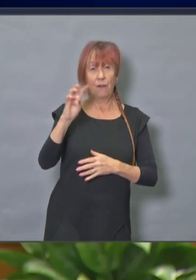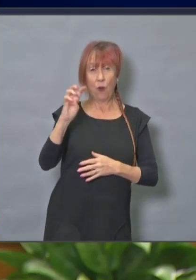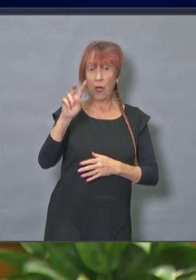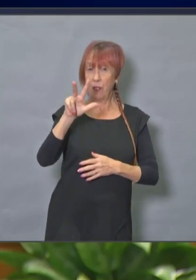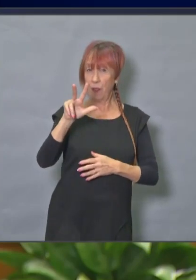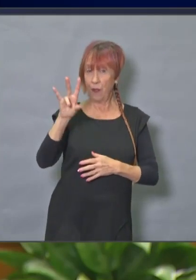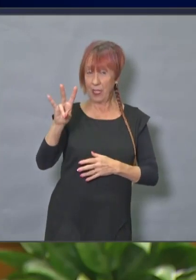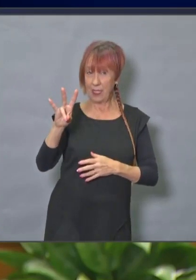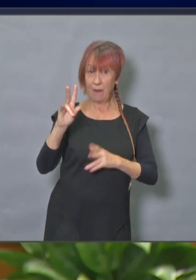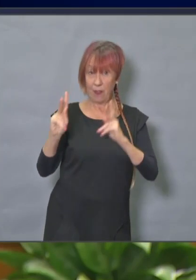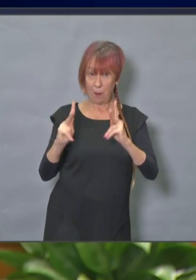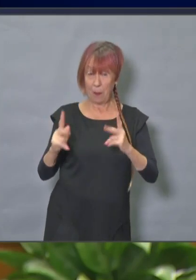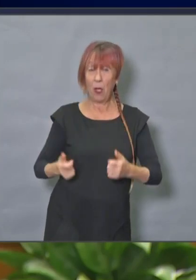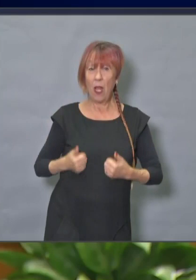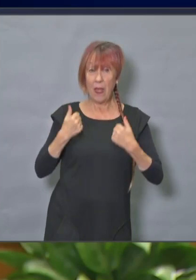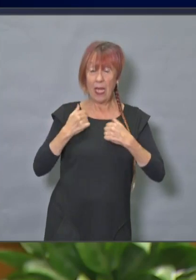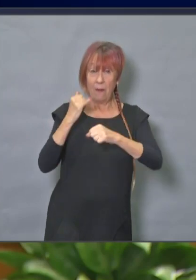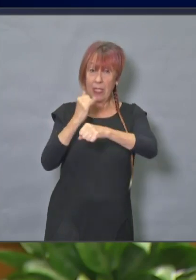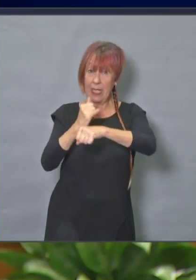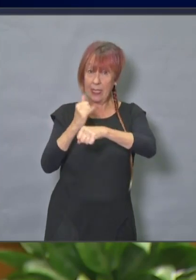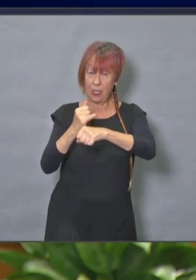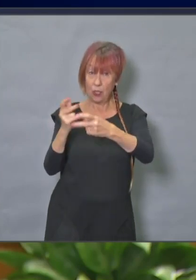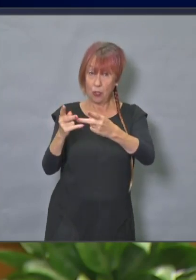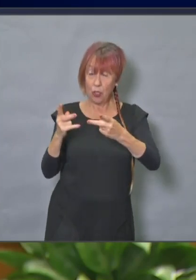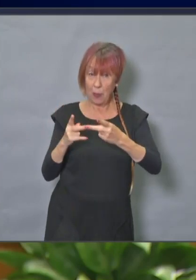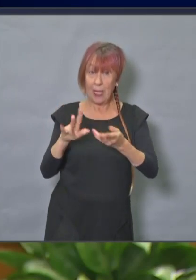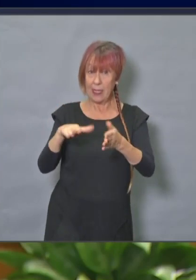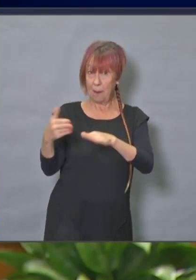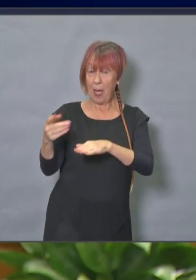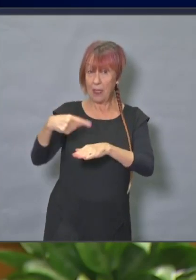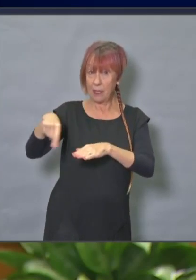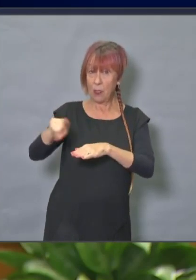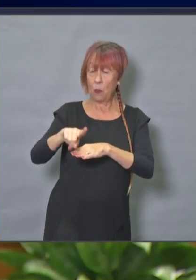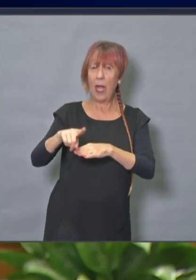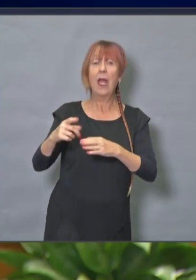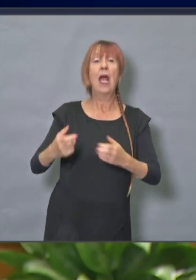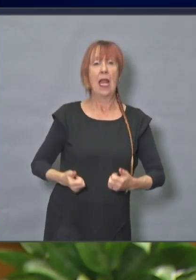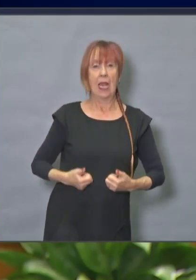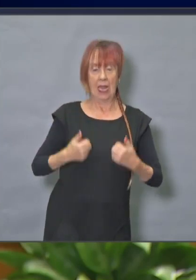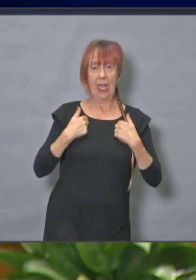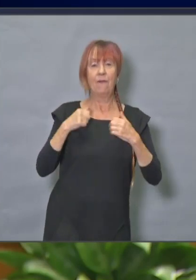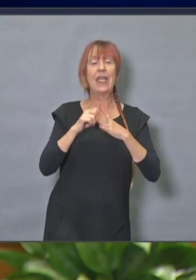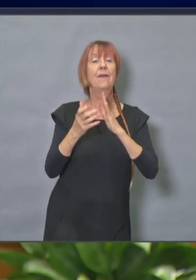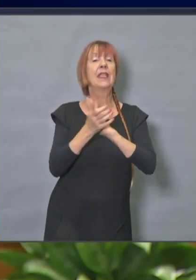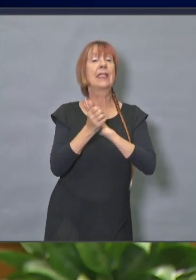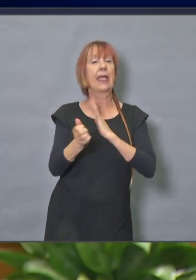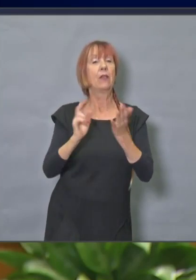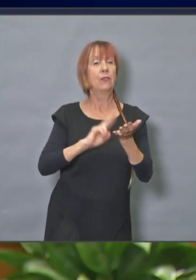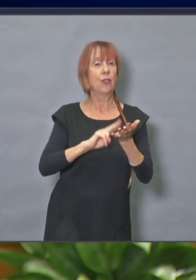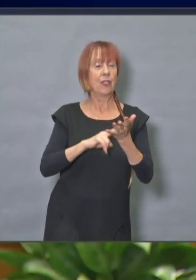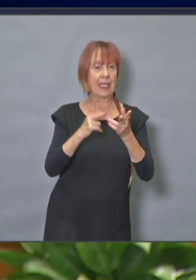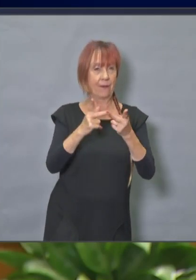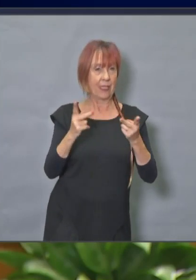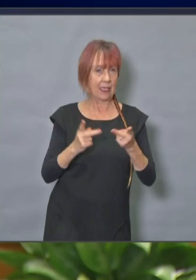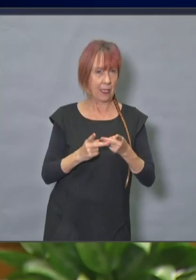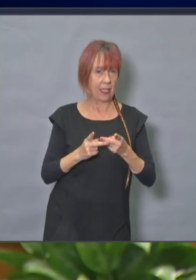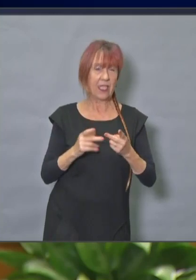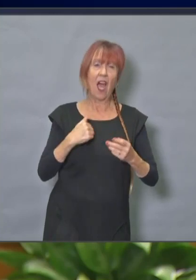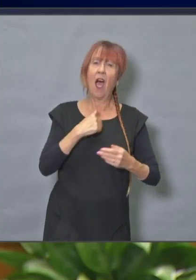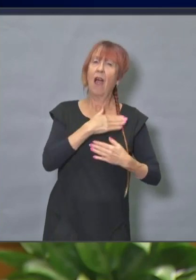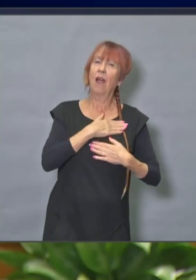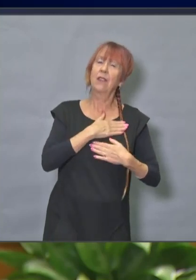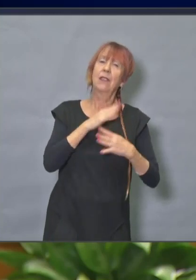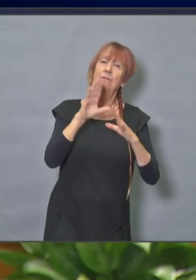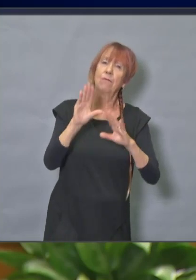1,437 of the people who lived in institutional settings and passed away resided in our skilled nursing facilities. And our hearts go out